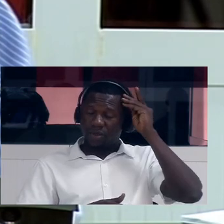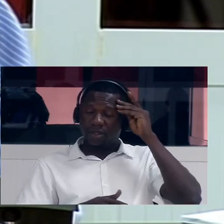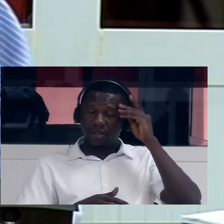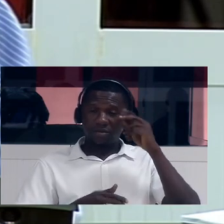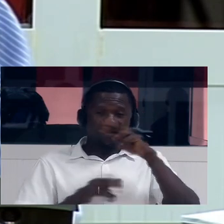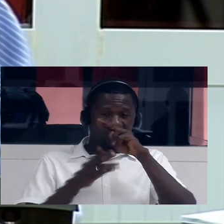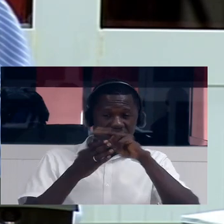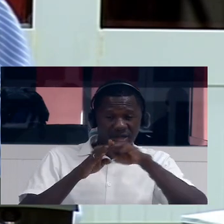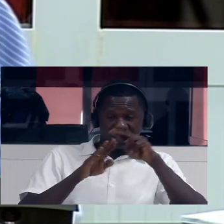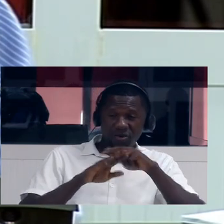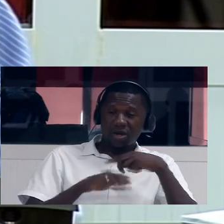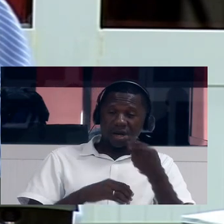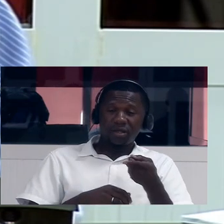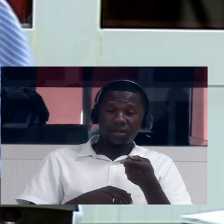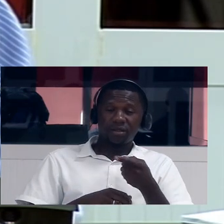IGP?